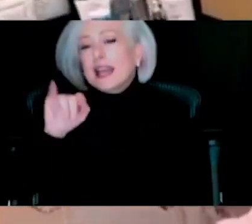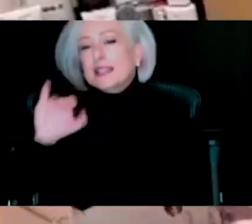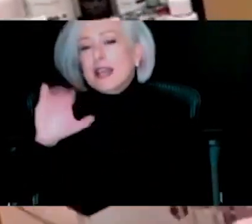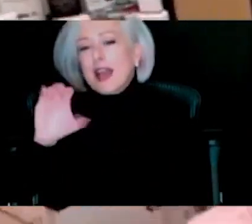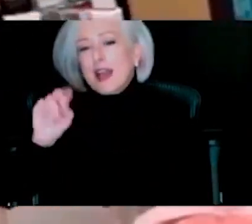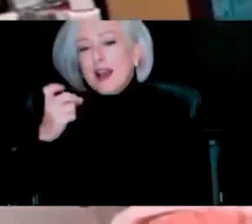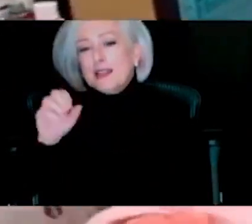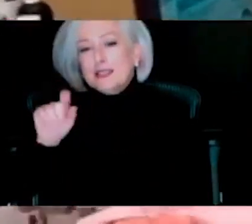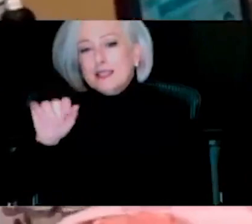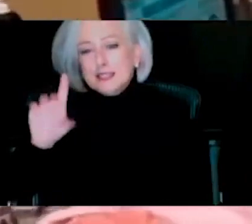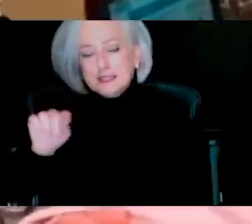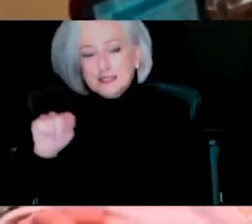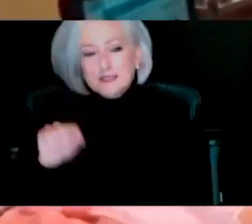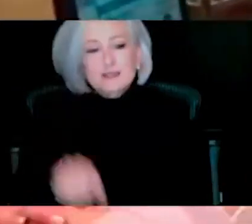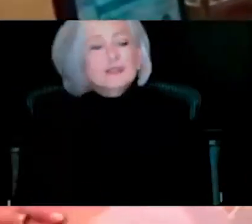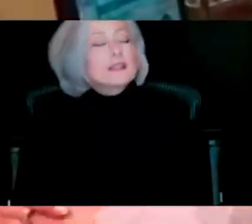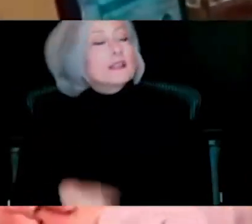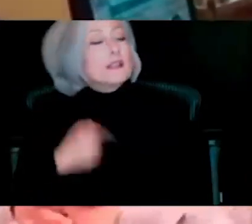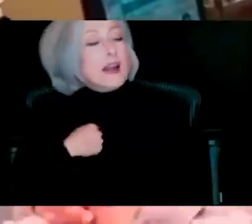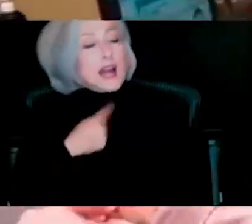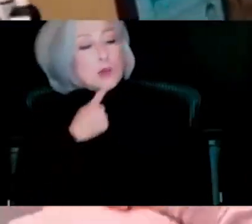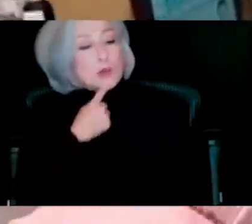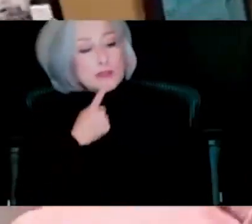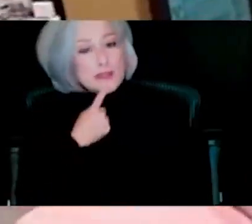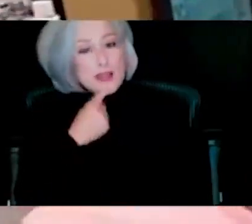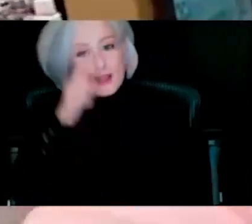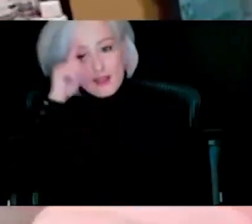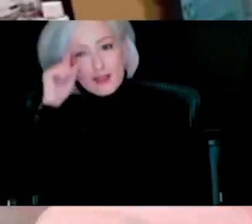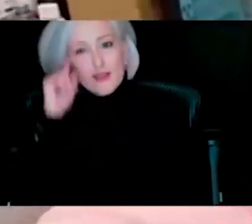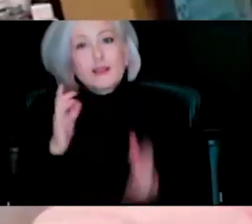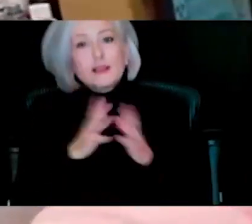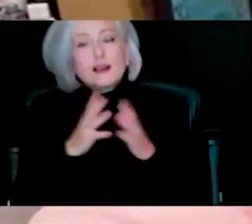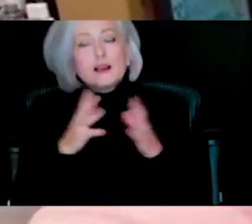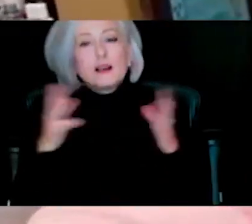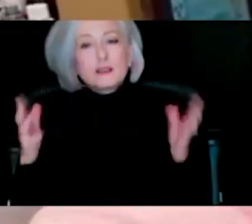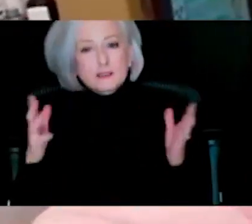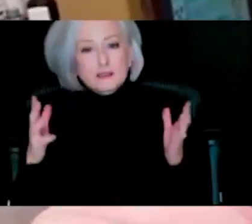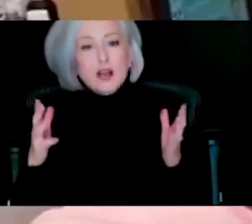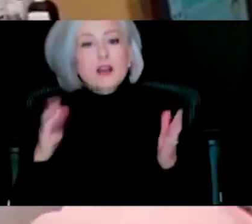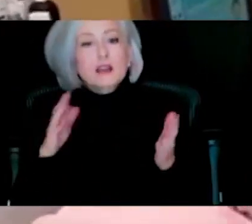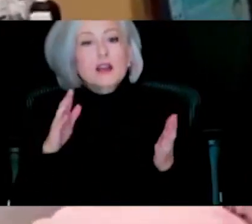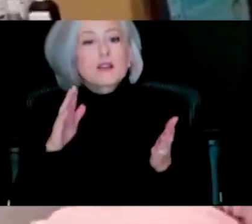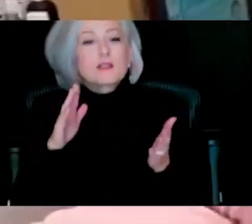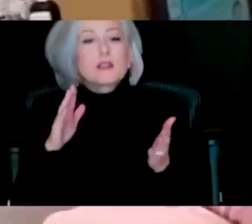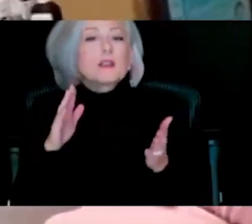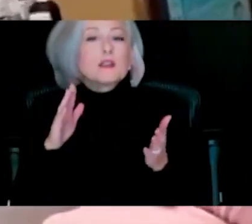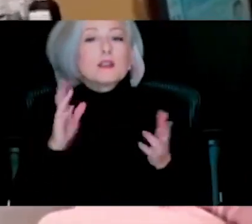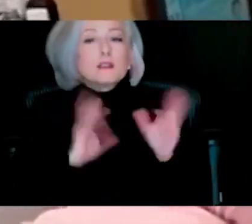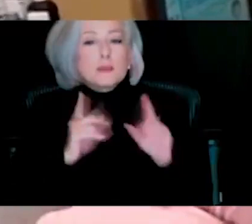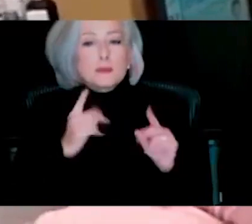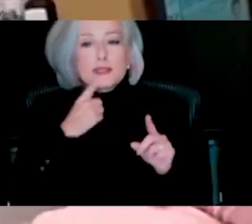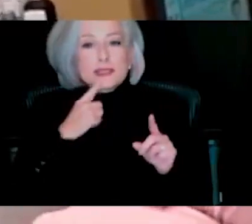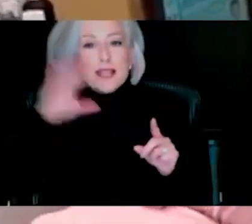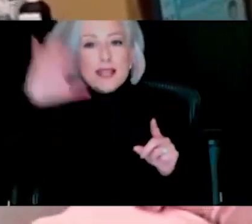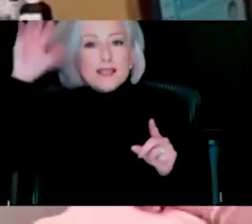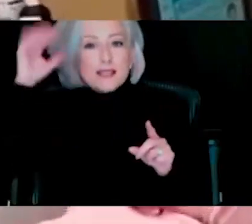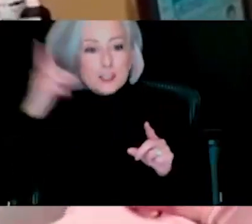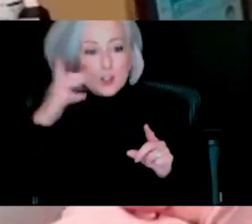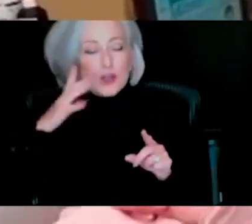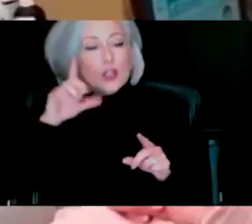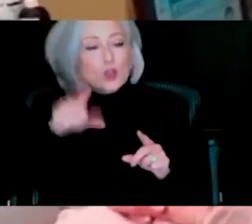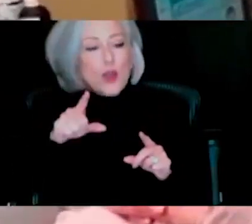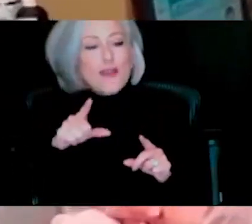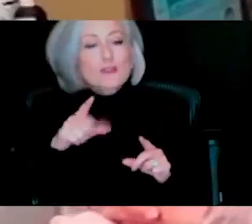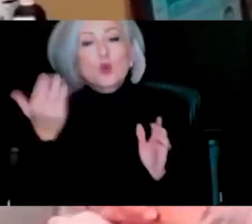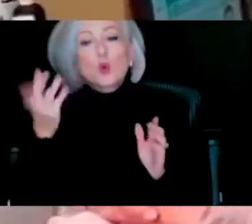The one thing I would say too is that, you know, a lot of people will apply sunscreen, but they don't realize it does need to be reapplied. So read